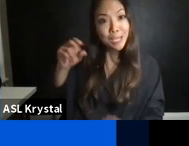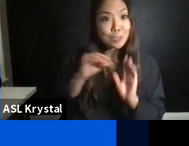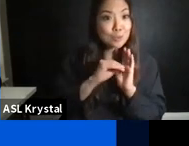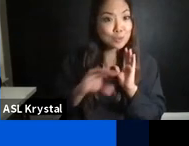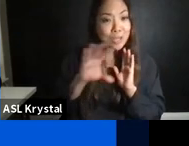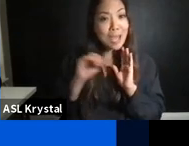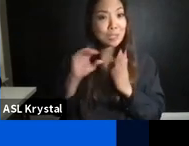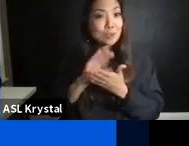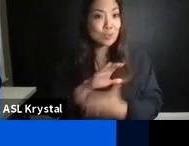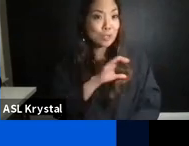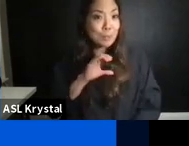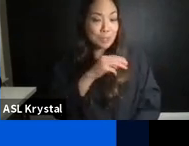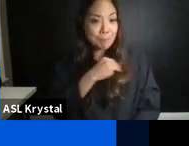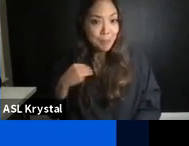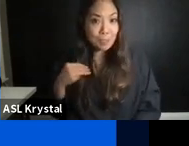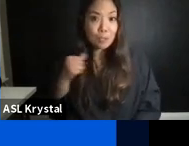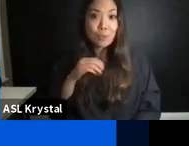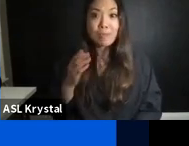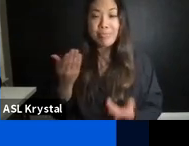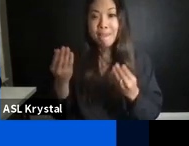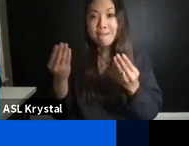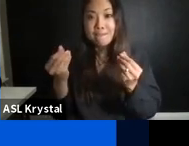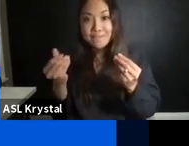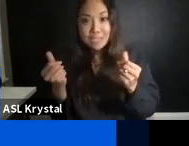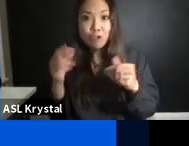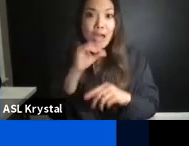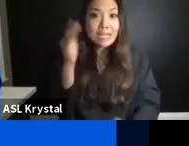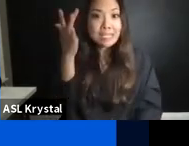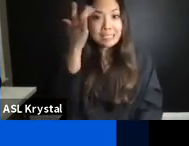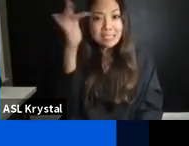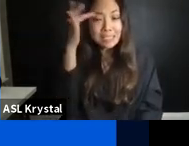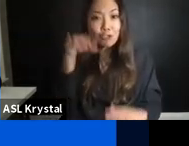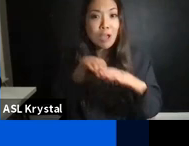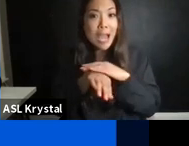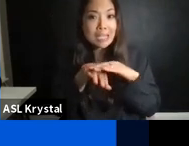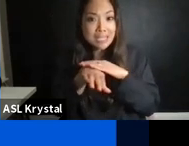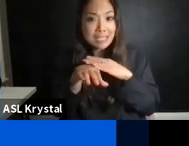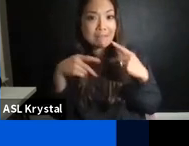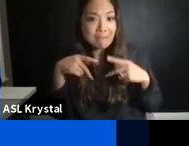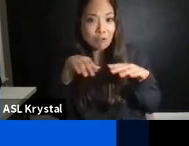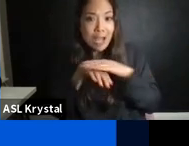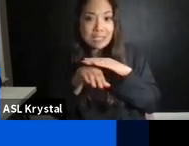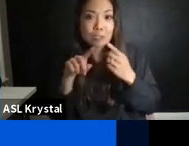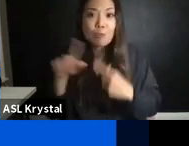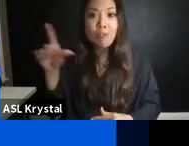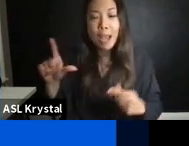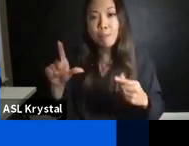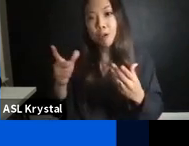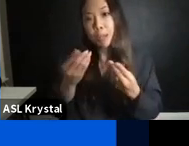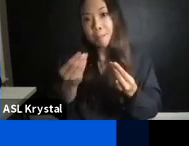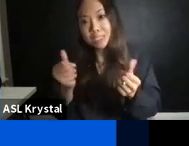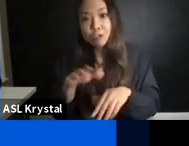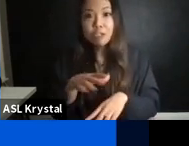members with physical and intellectual access to library materials services and space that nurture